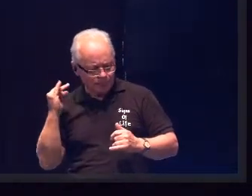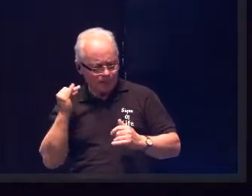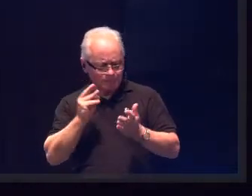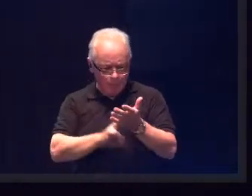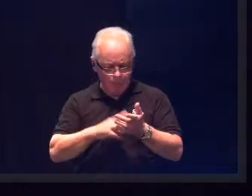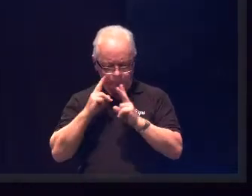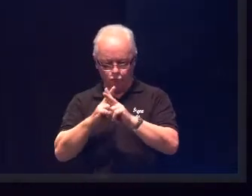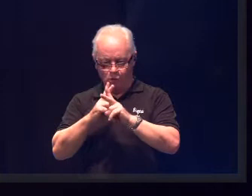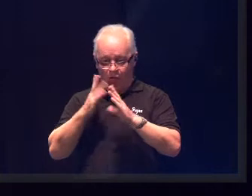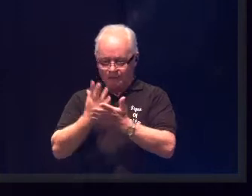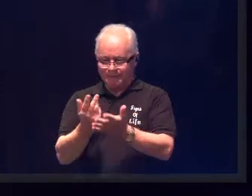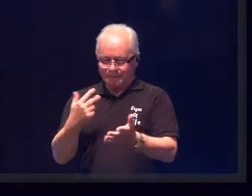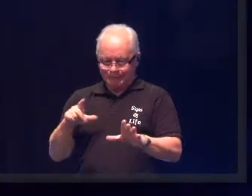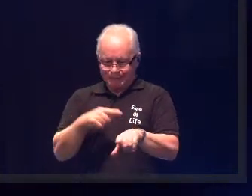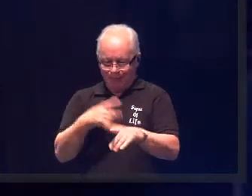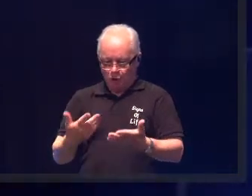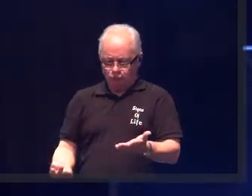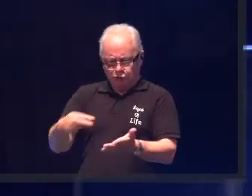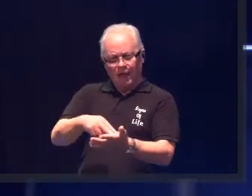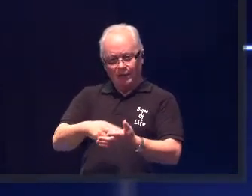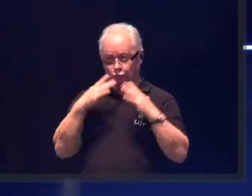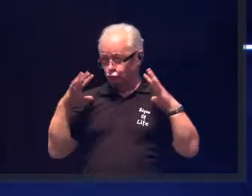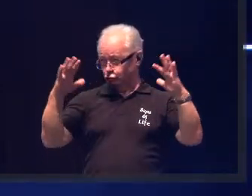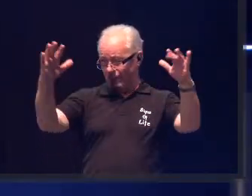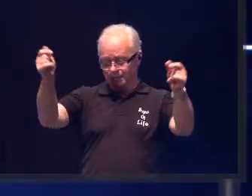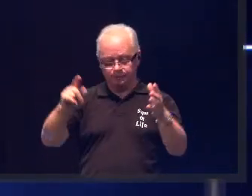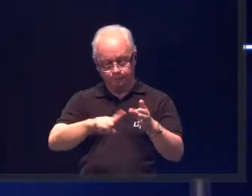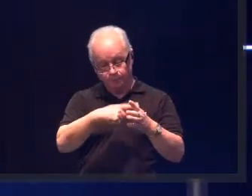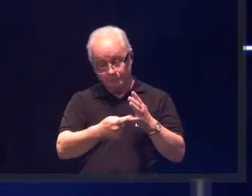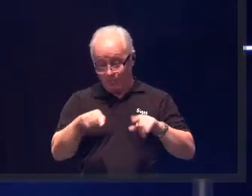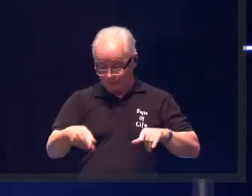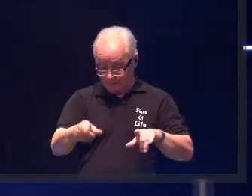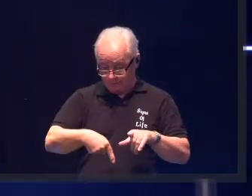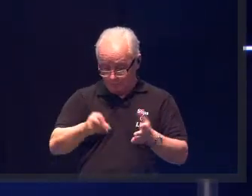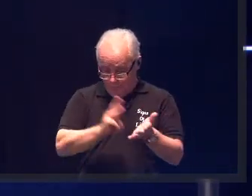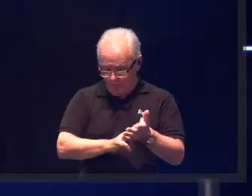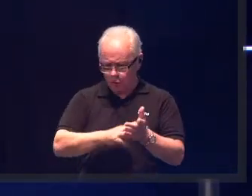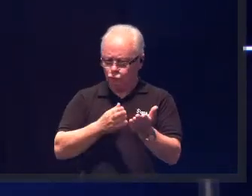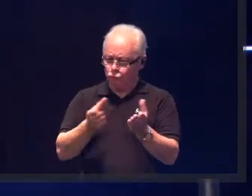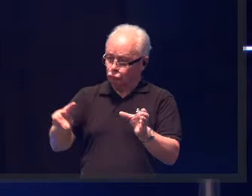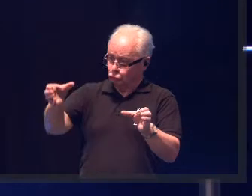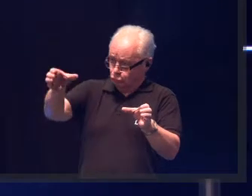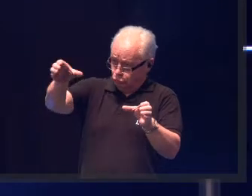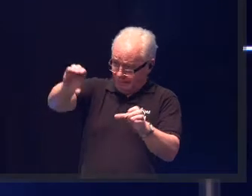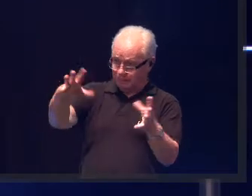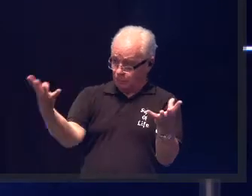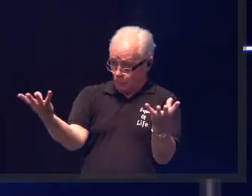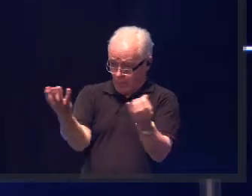month, we're going to look at this one. Grace with truth is our